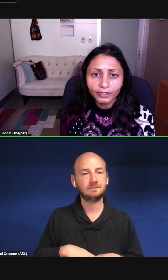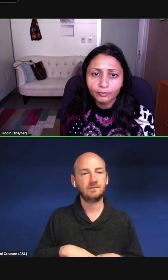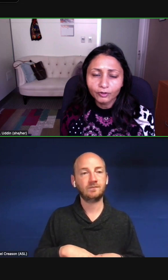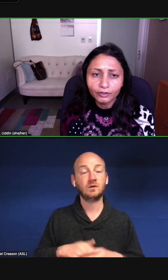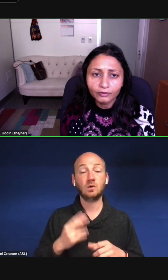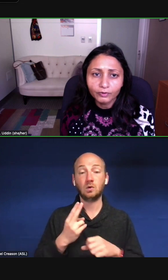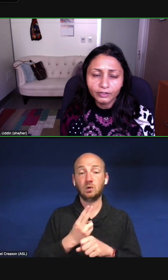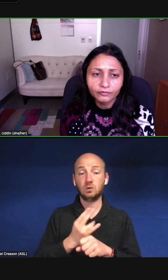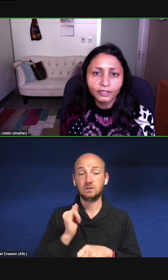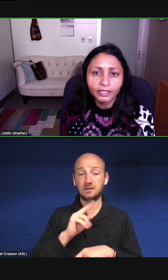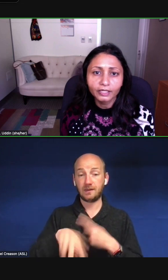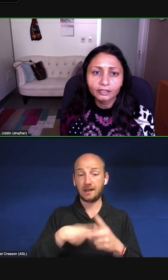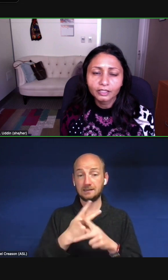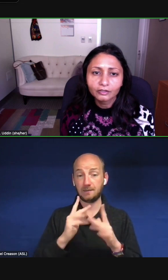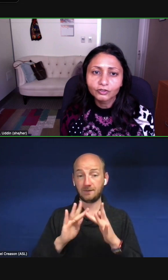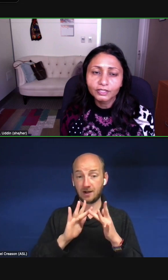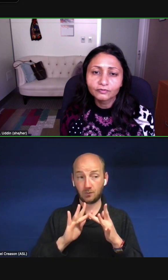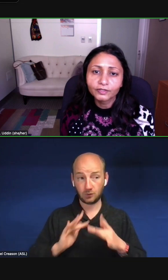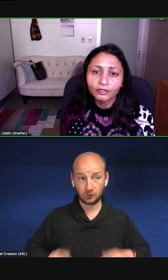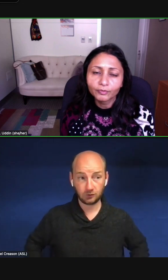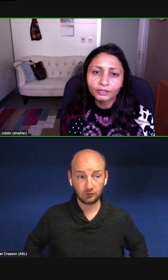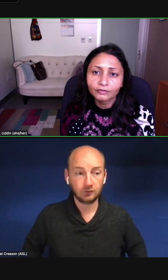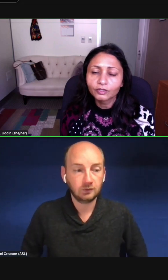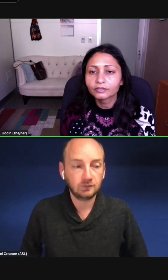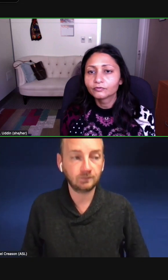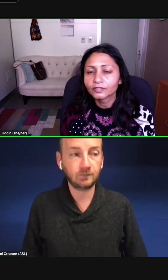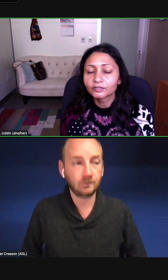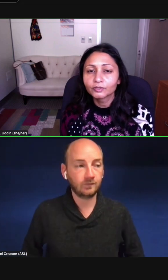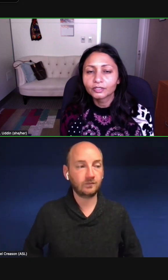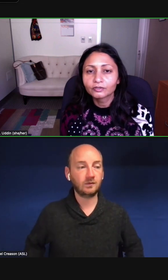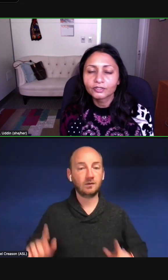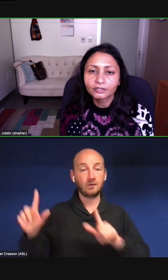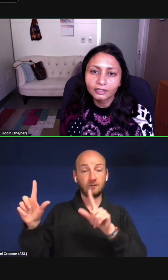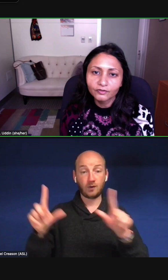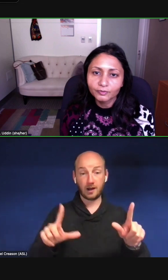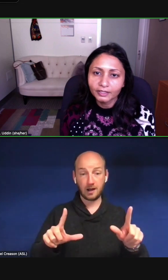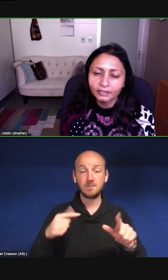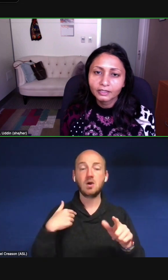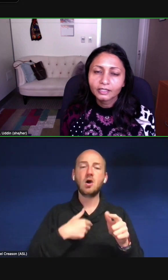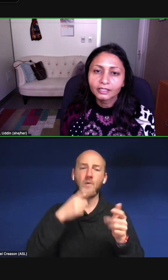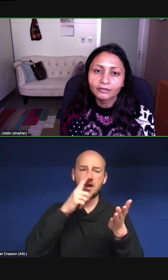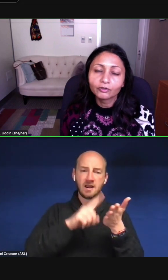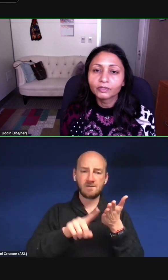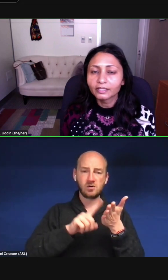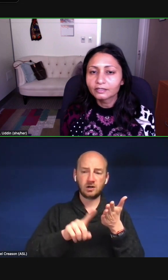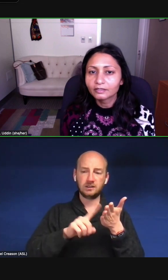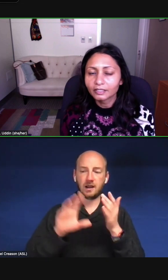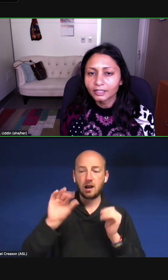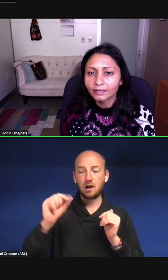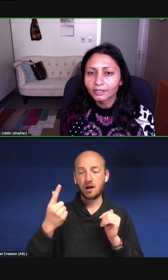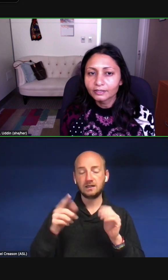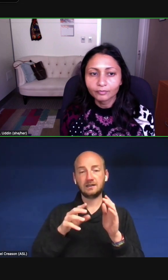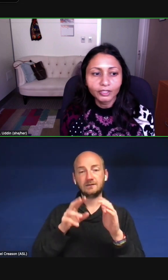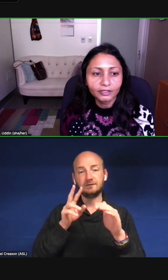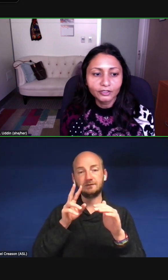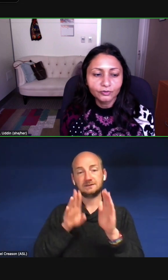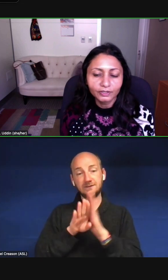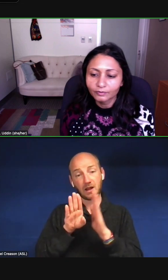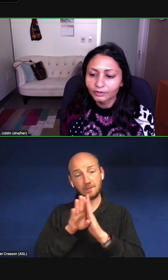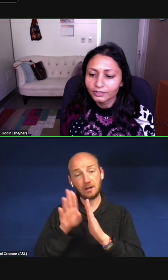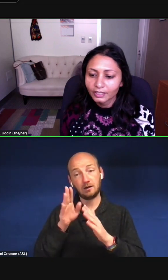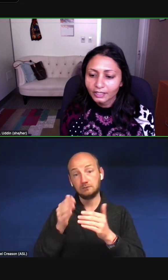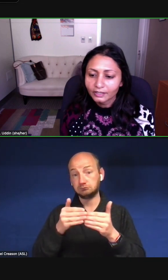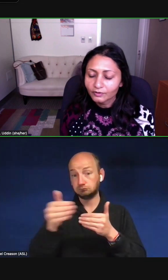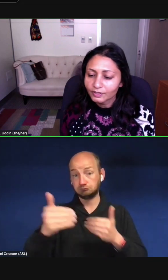network framework, we've looked at development of cognitive flexibility across the lifespan and how it relates to dynamics among these